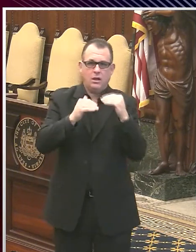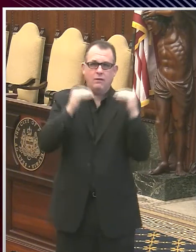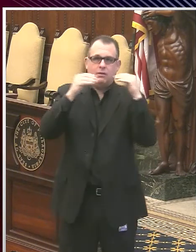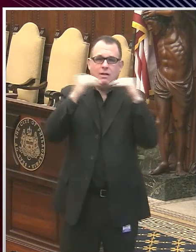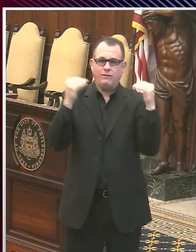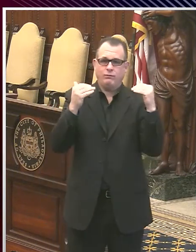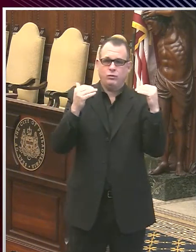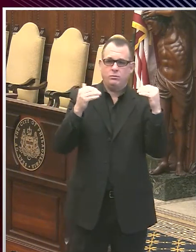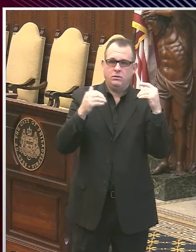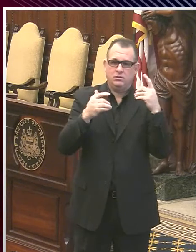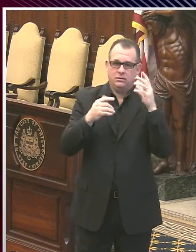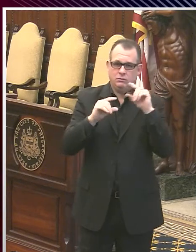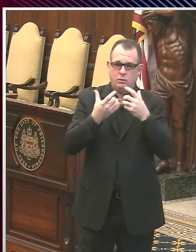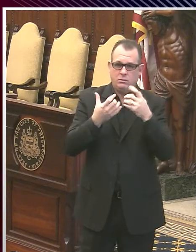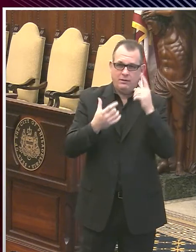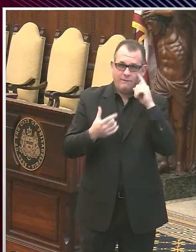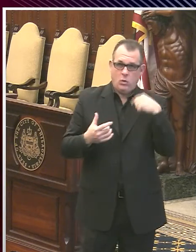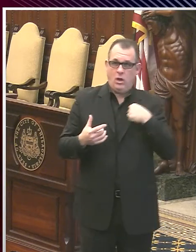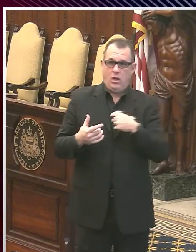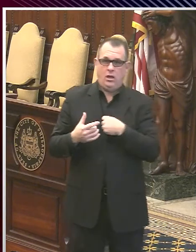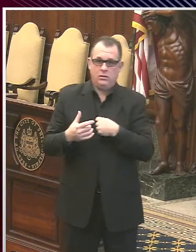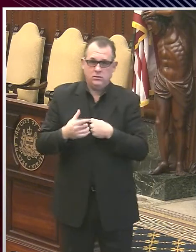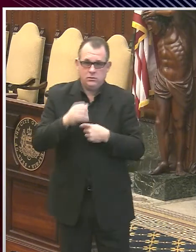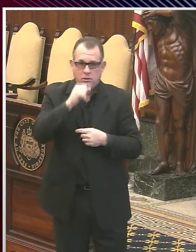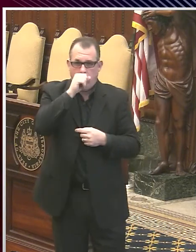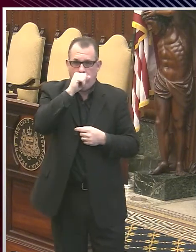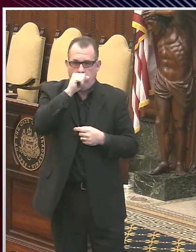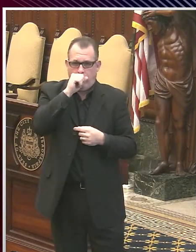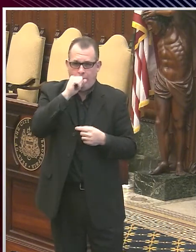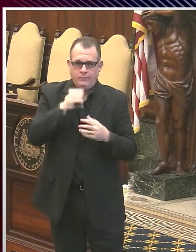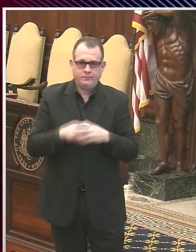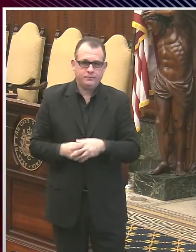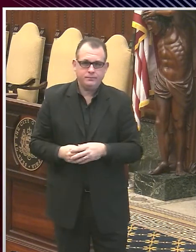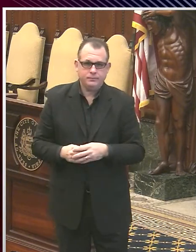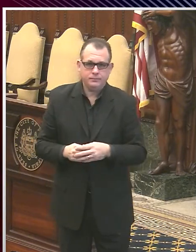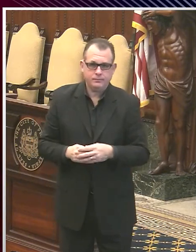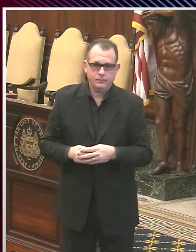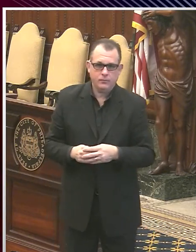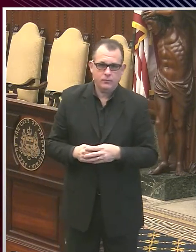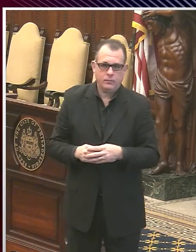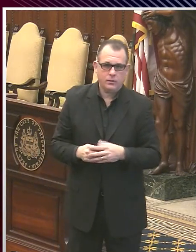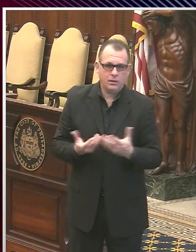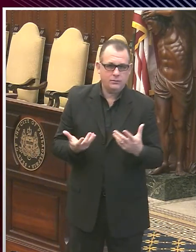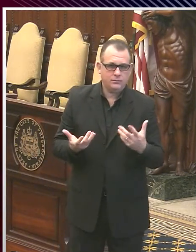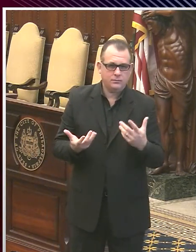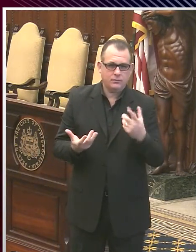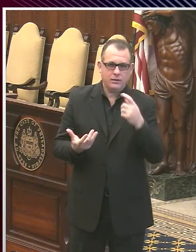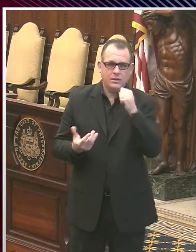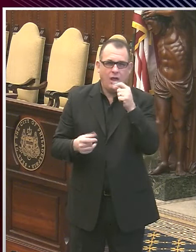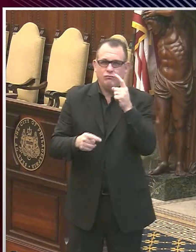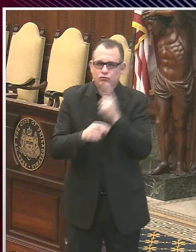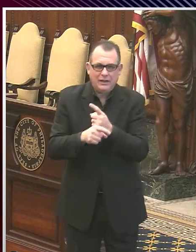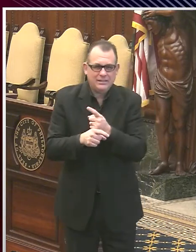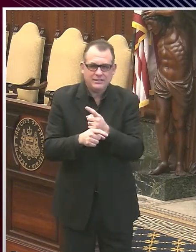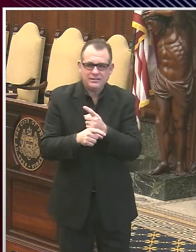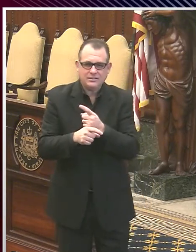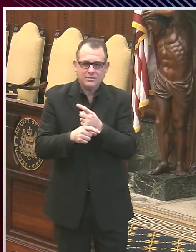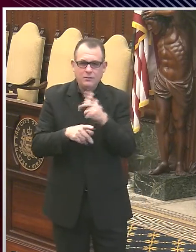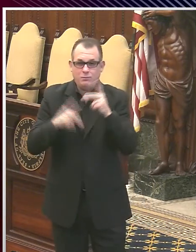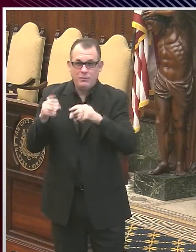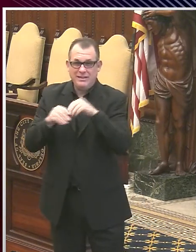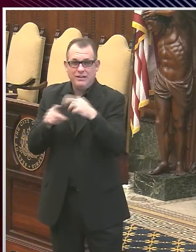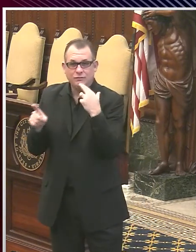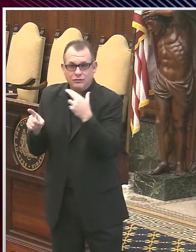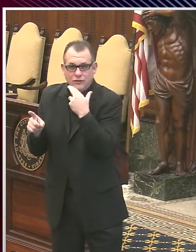grouping. And it seemed to us to be somewhat artificial to not include servers and